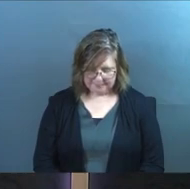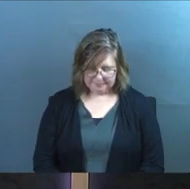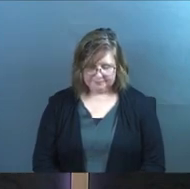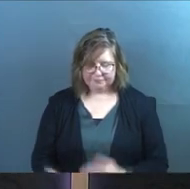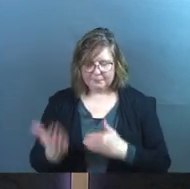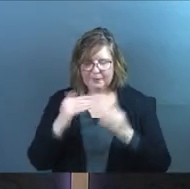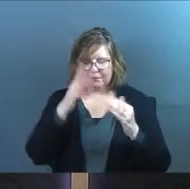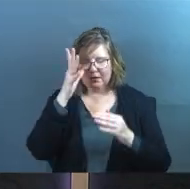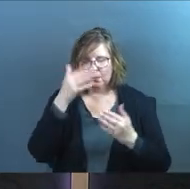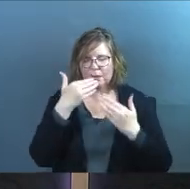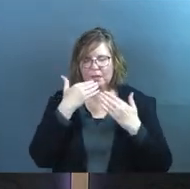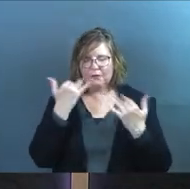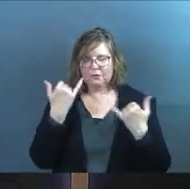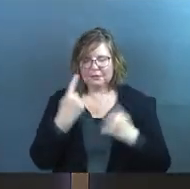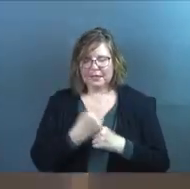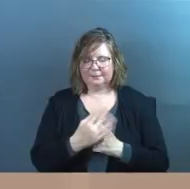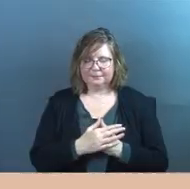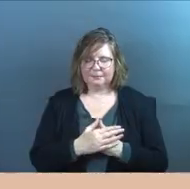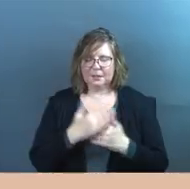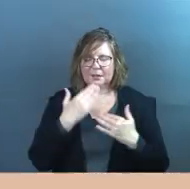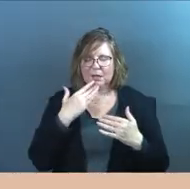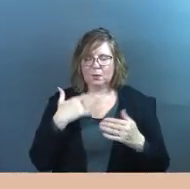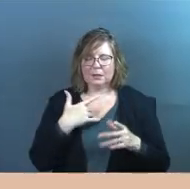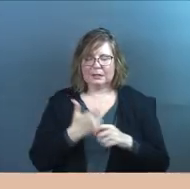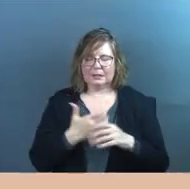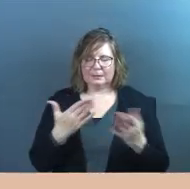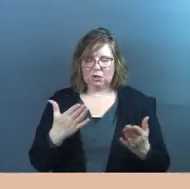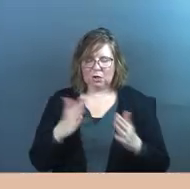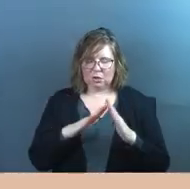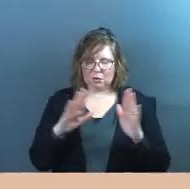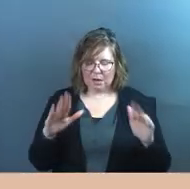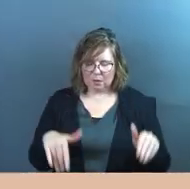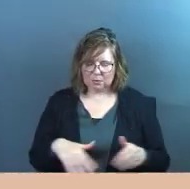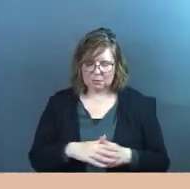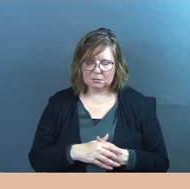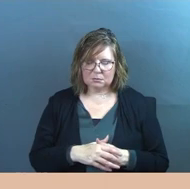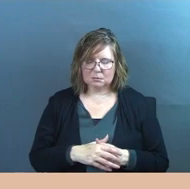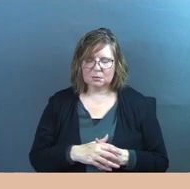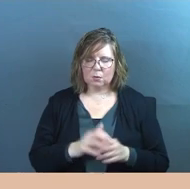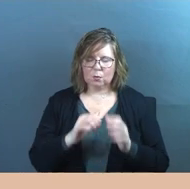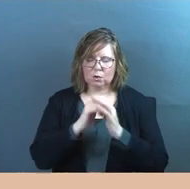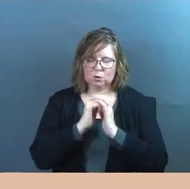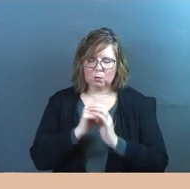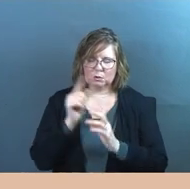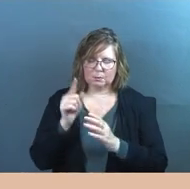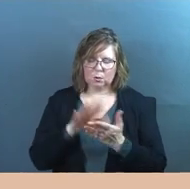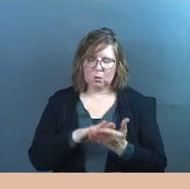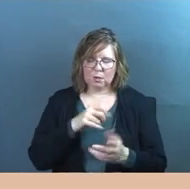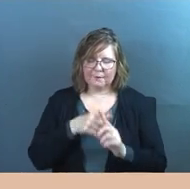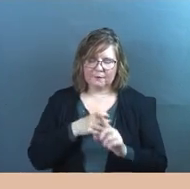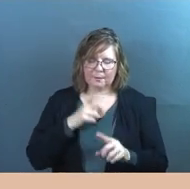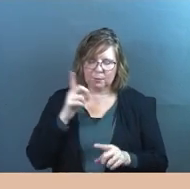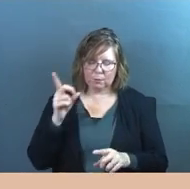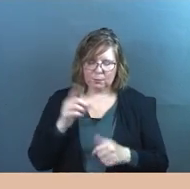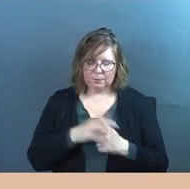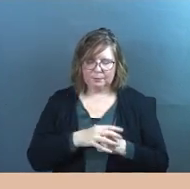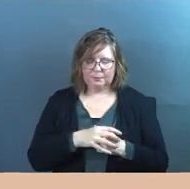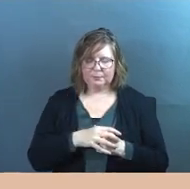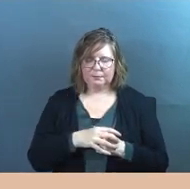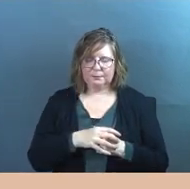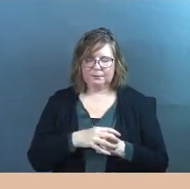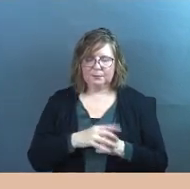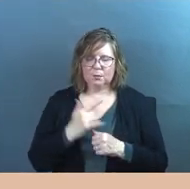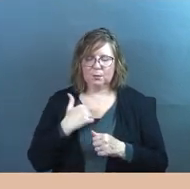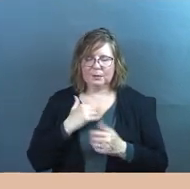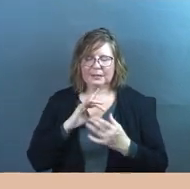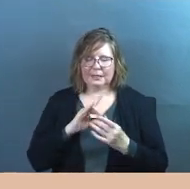Heavenly Father, we thank you for today. God, we thank you that we get to be here in your house, that we get to worship you, we get to learn from you.